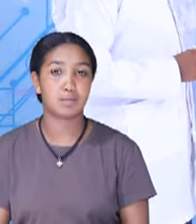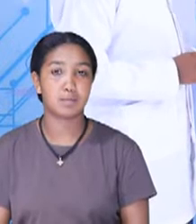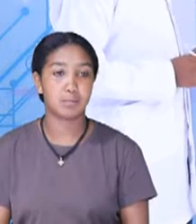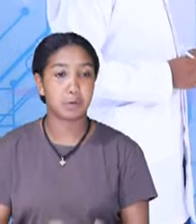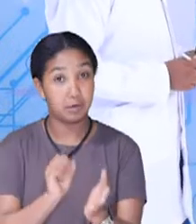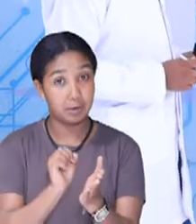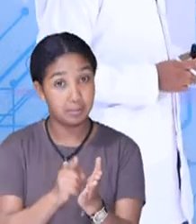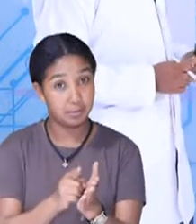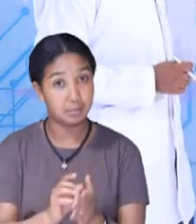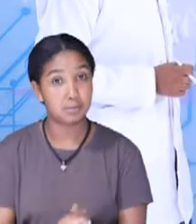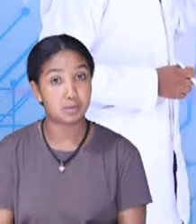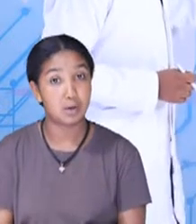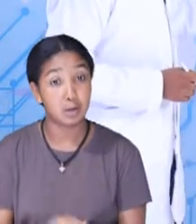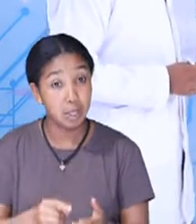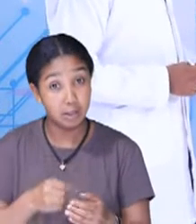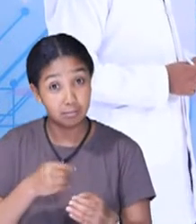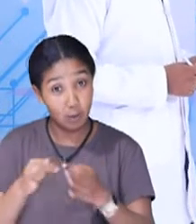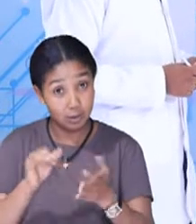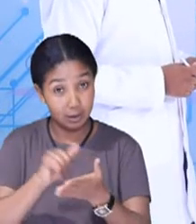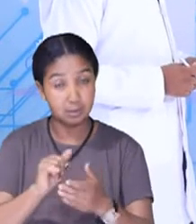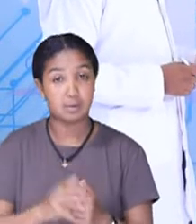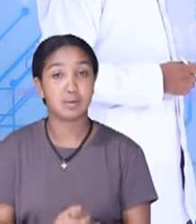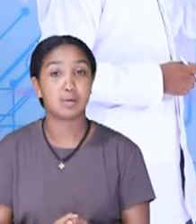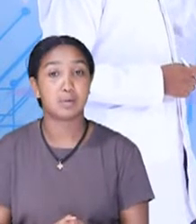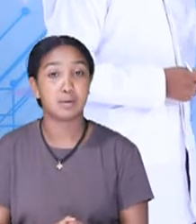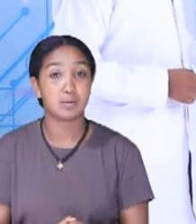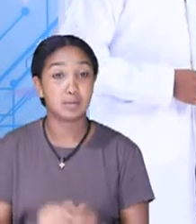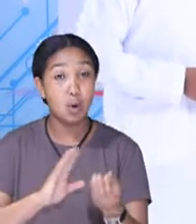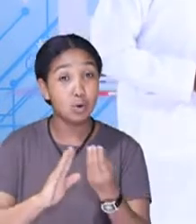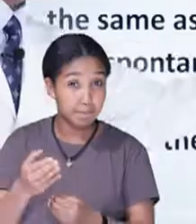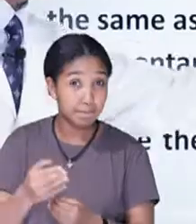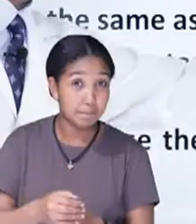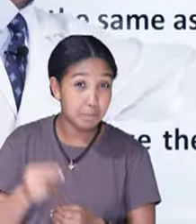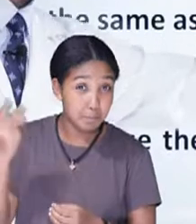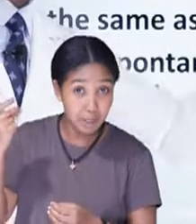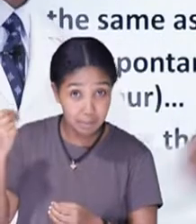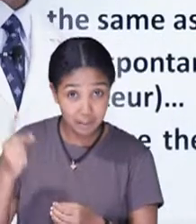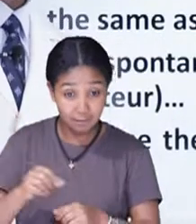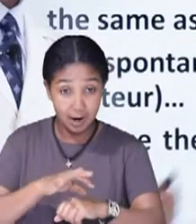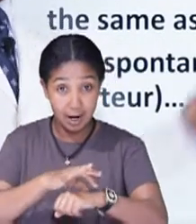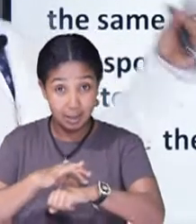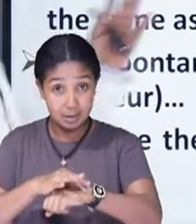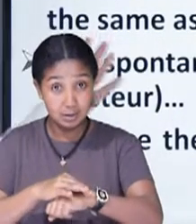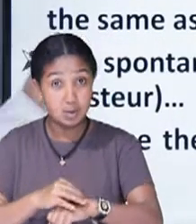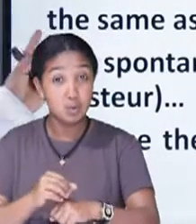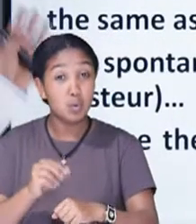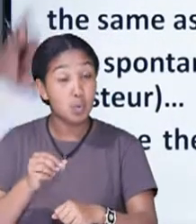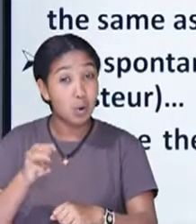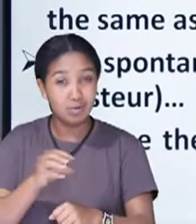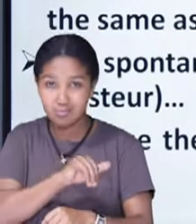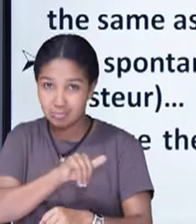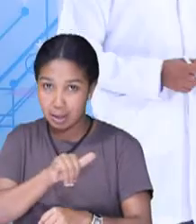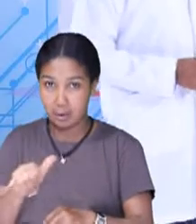They said that, or they thought that, the conditions on the primitive Earth were not